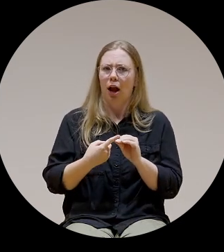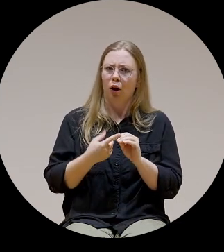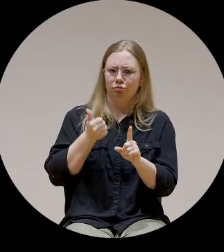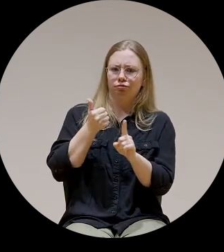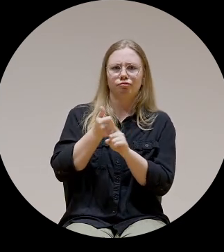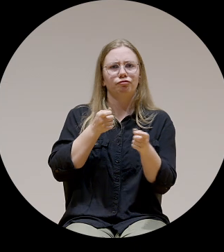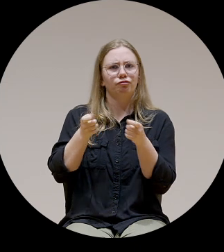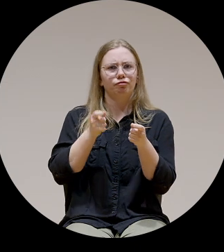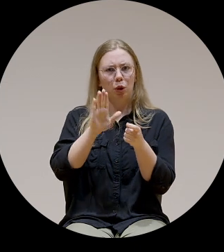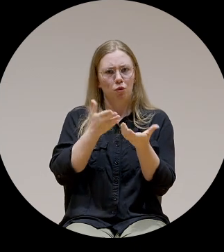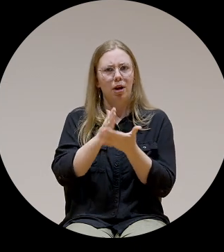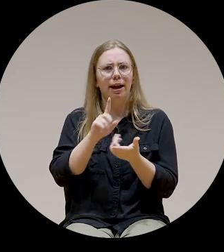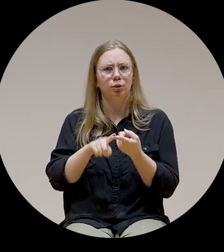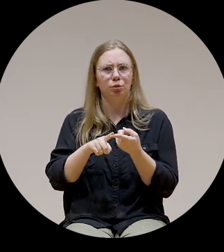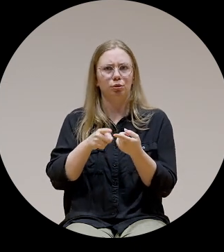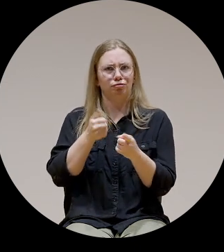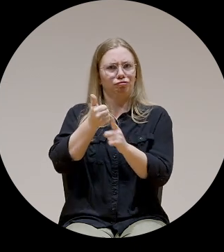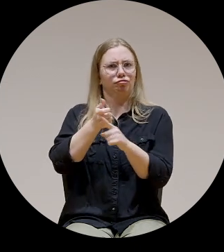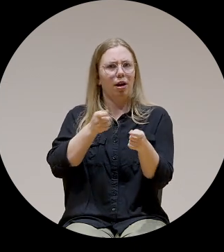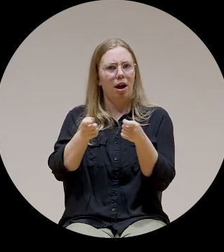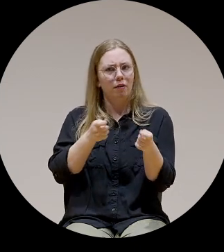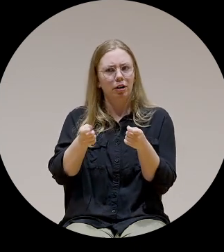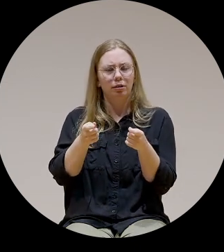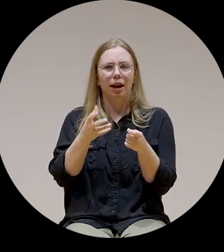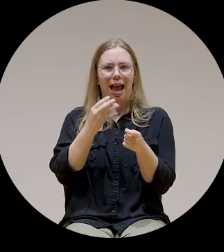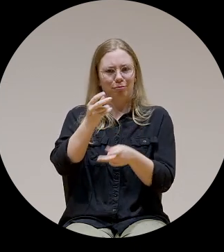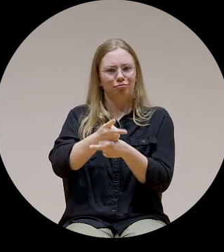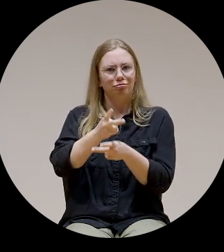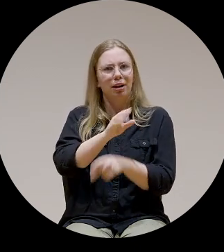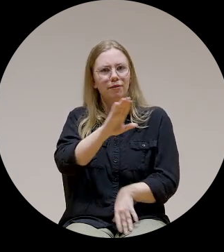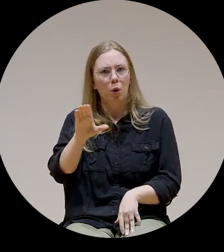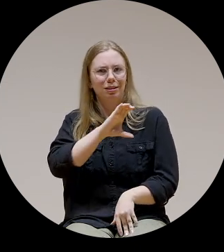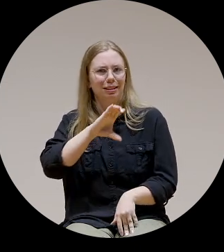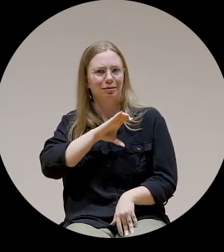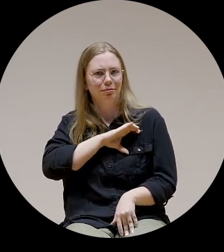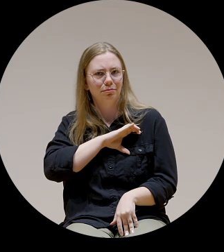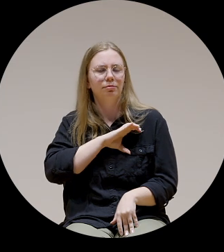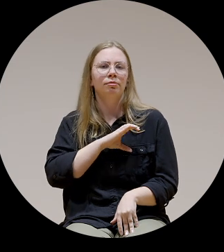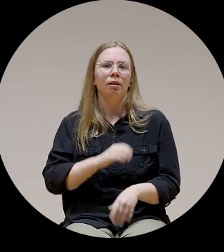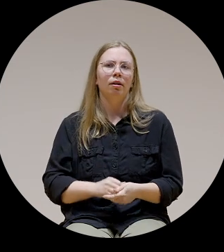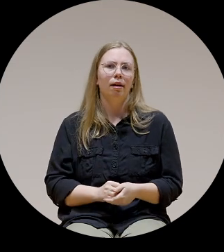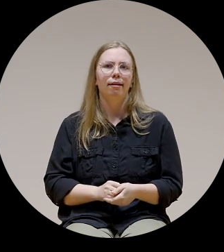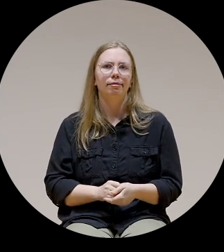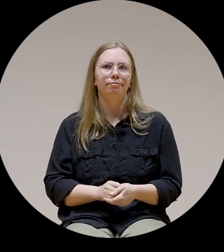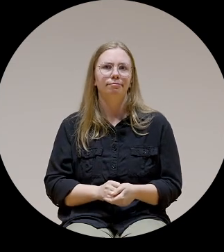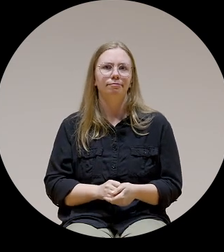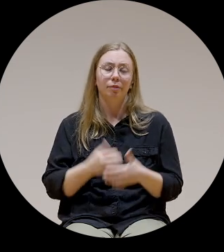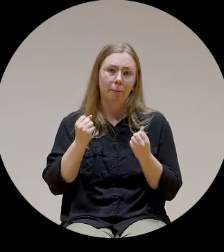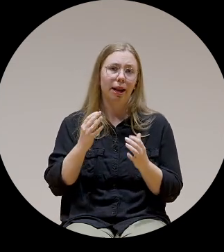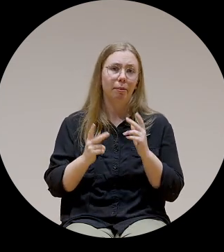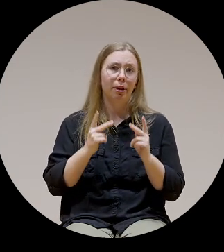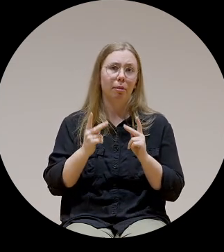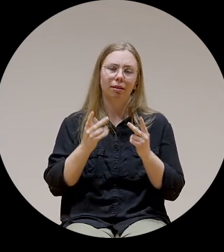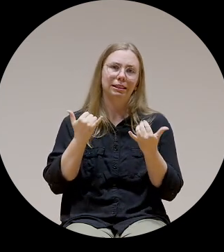to self-govern, to control, and to look out for the well-being of your own citizens that Native